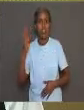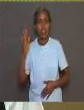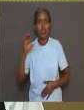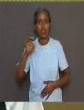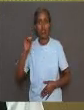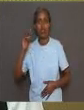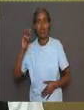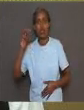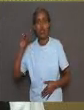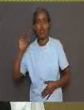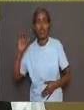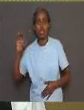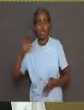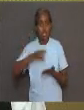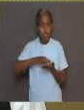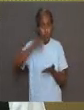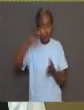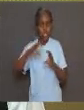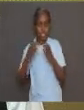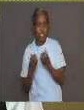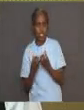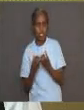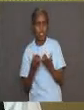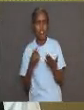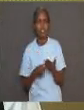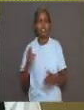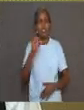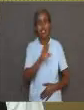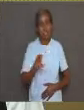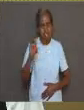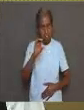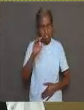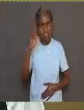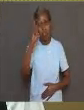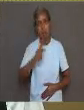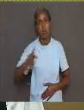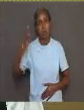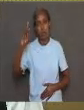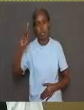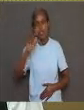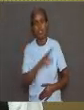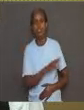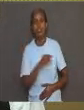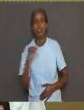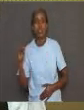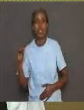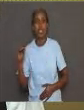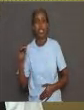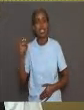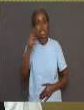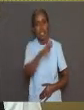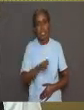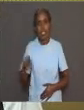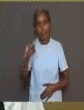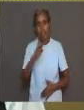sections, such as circles, parabolas, and